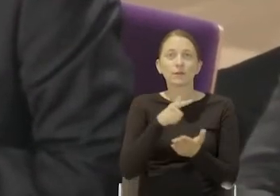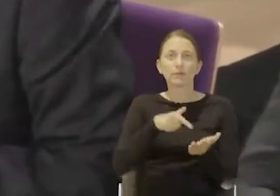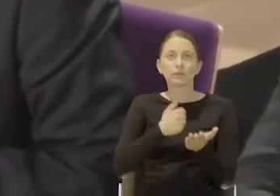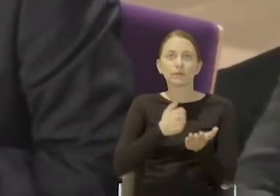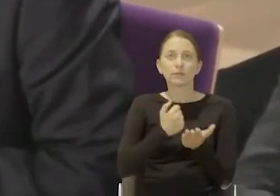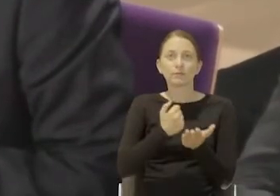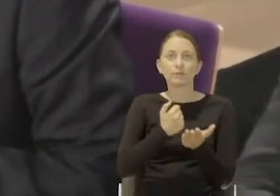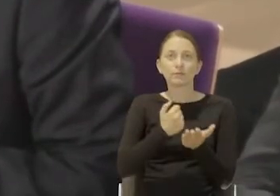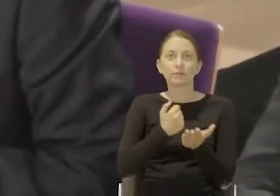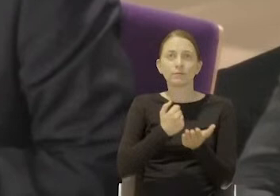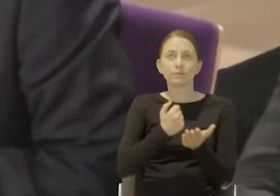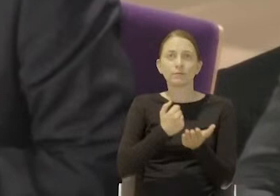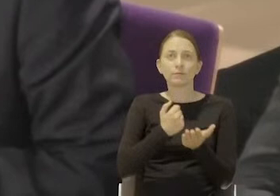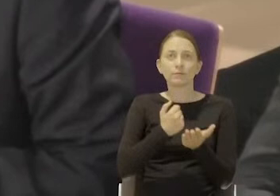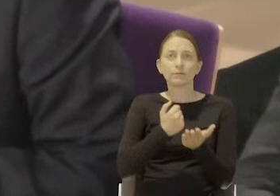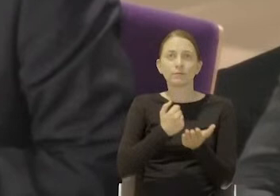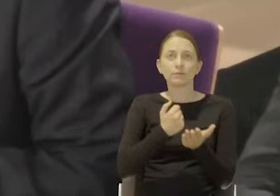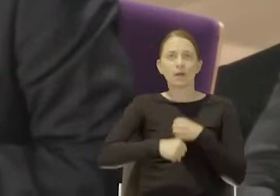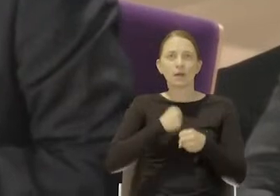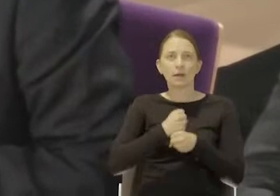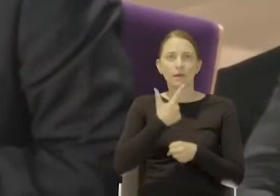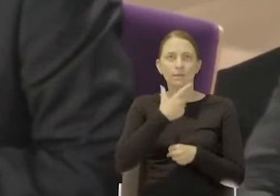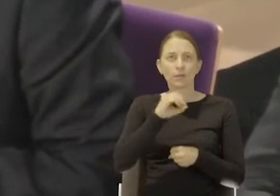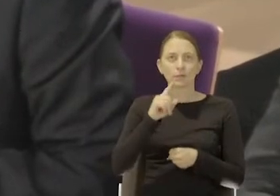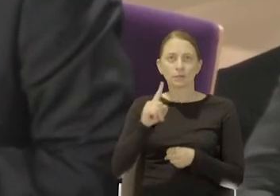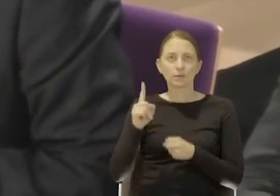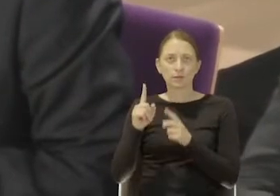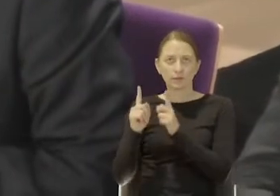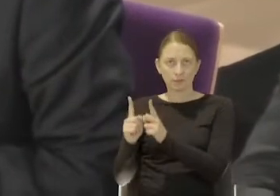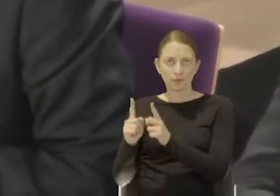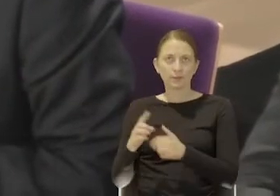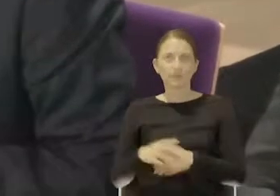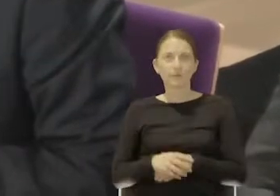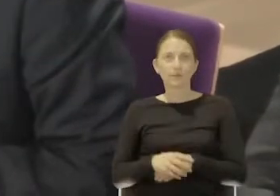distributed. This is pursuant to the new constitution from the year